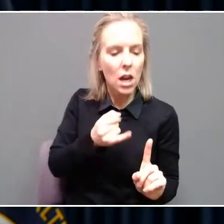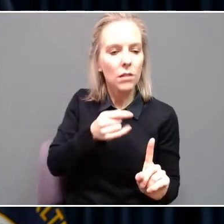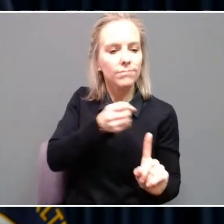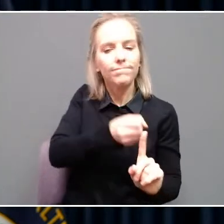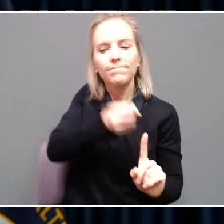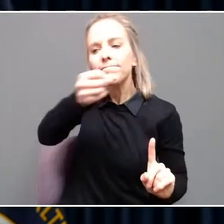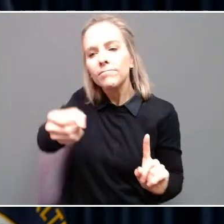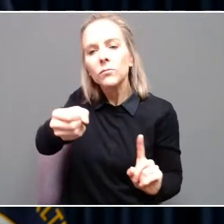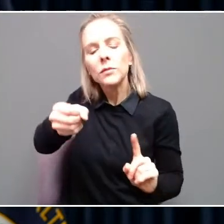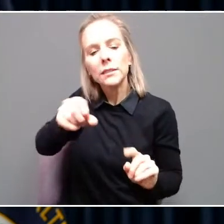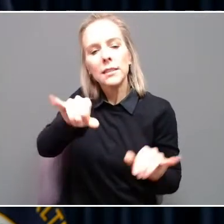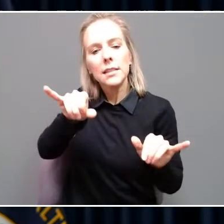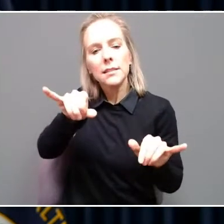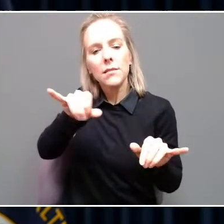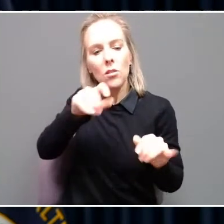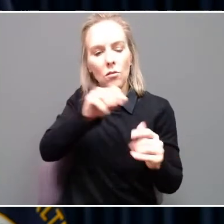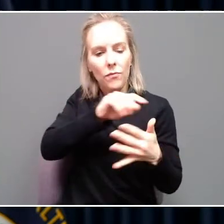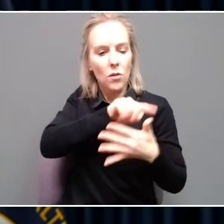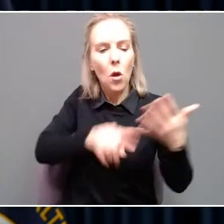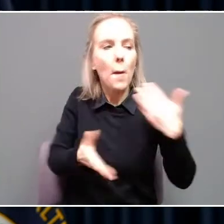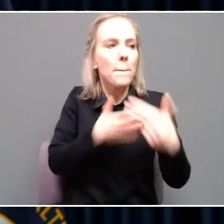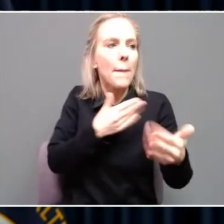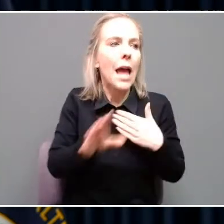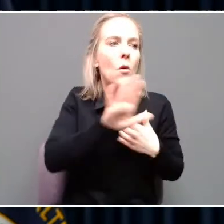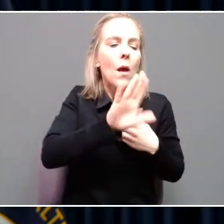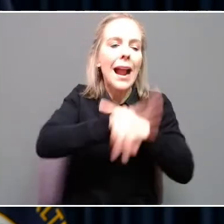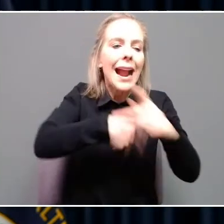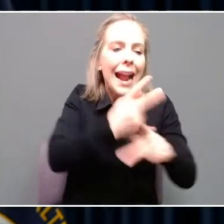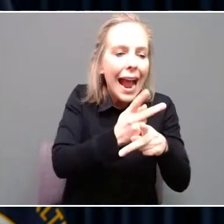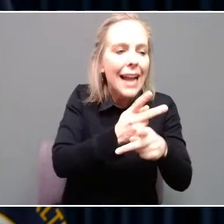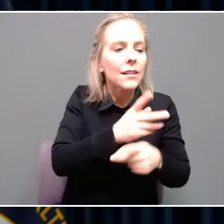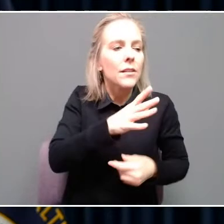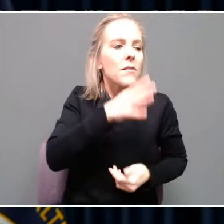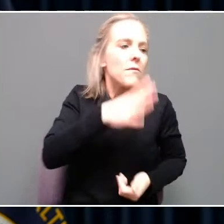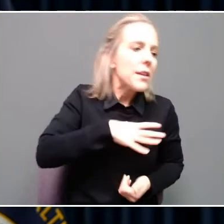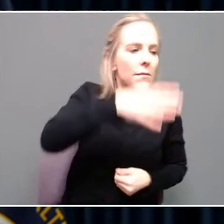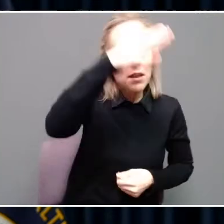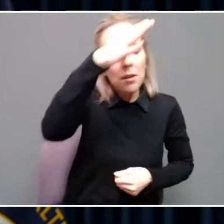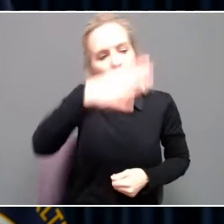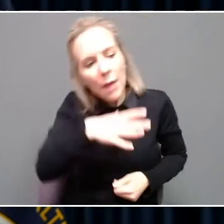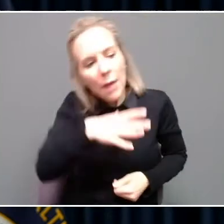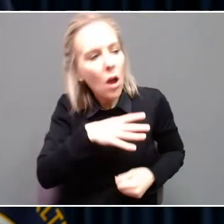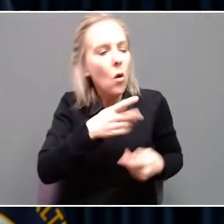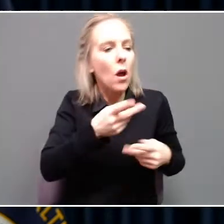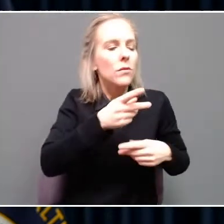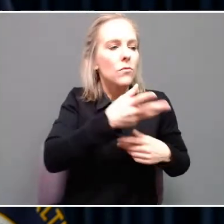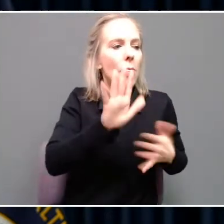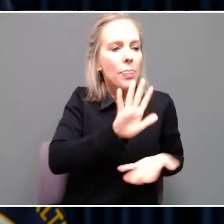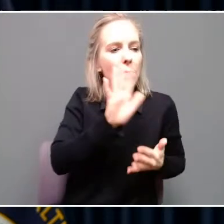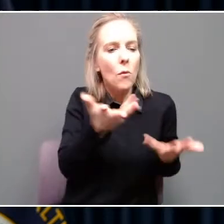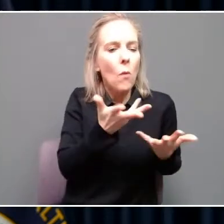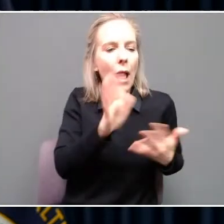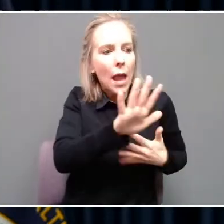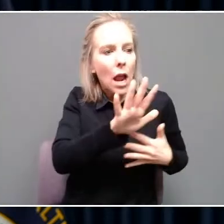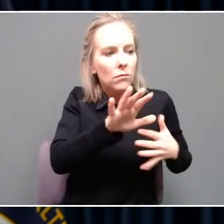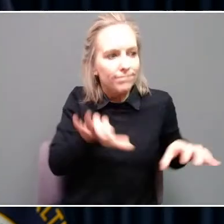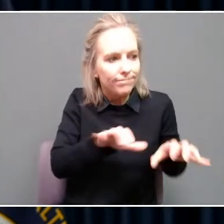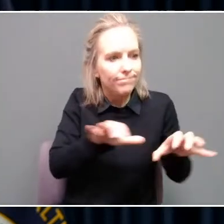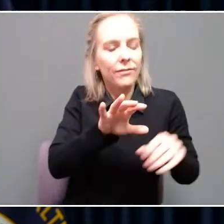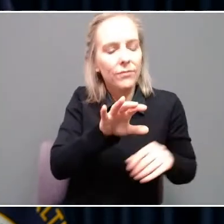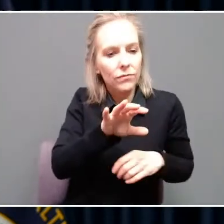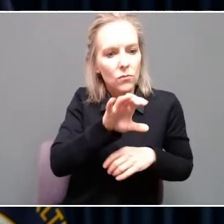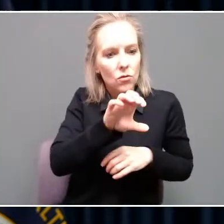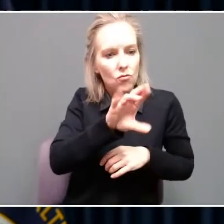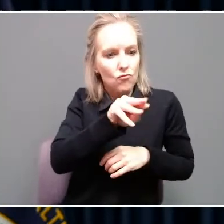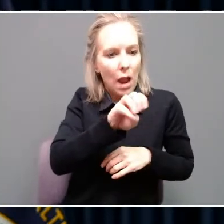they had committed and regardless of their gender. And so, what that meant is that you had boys and girls in the same facility, and